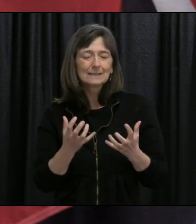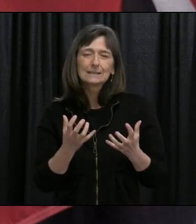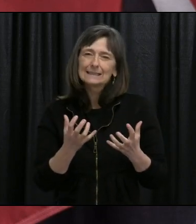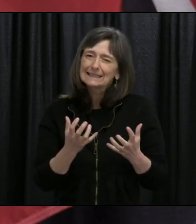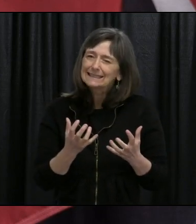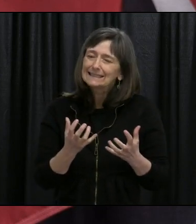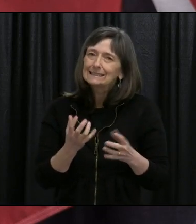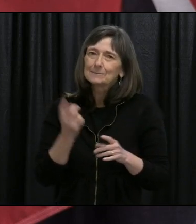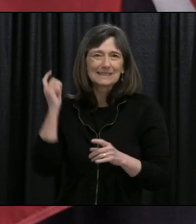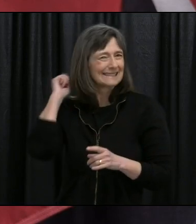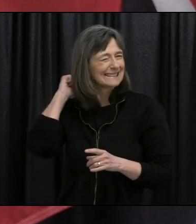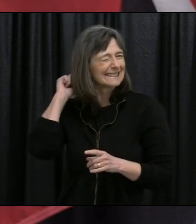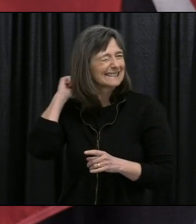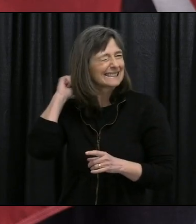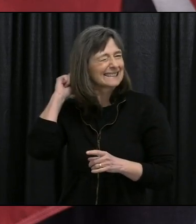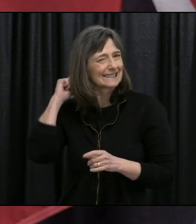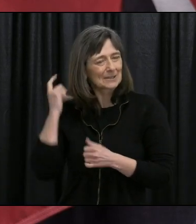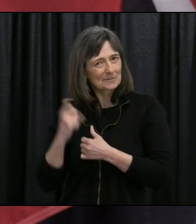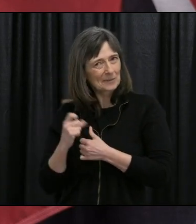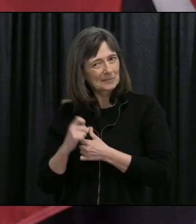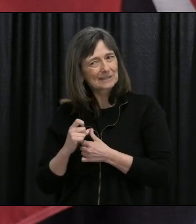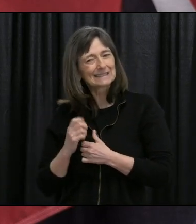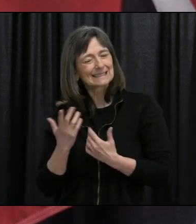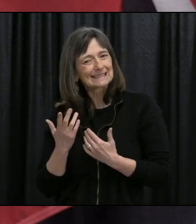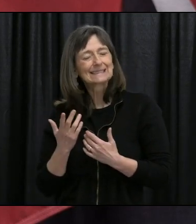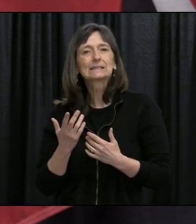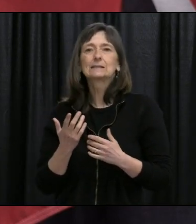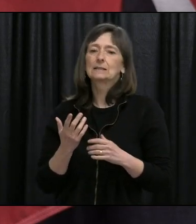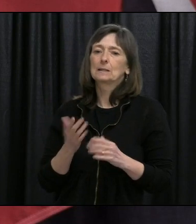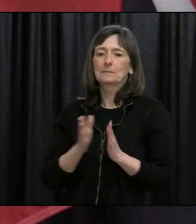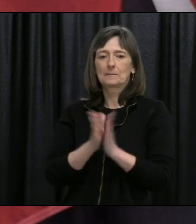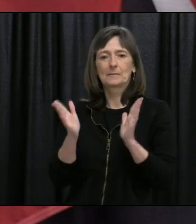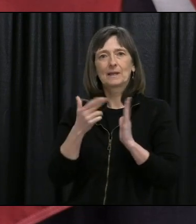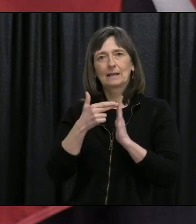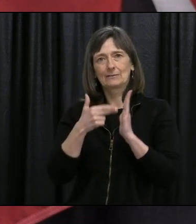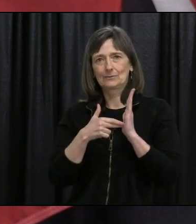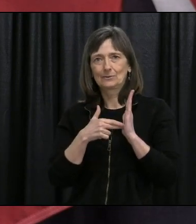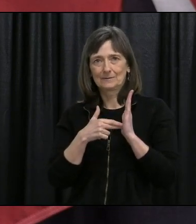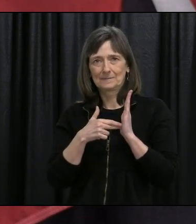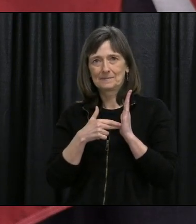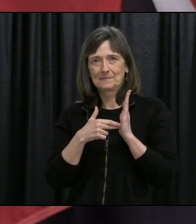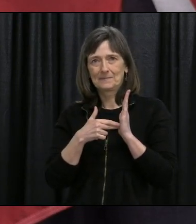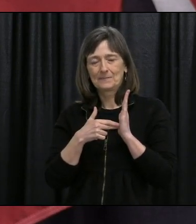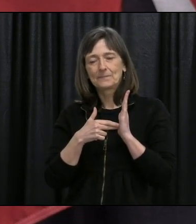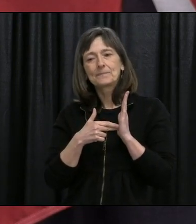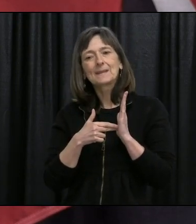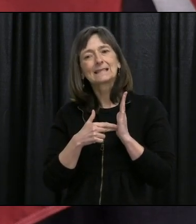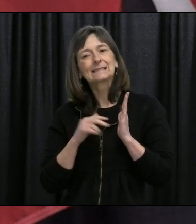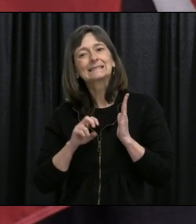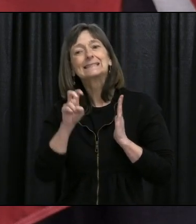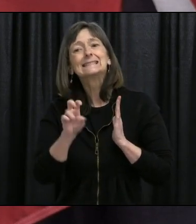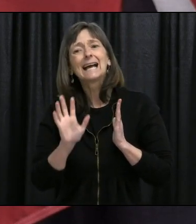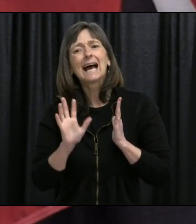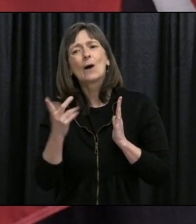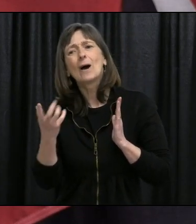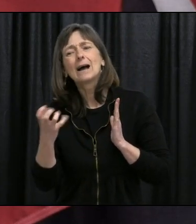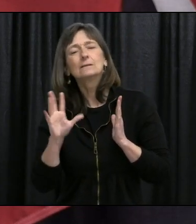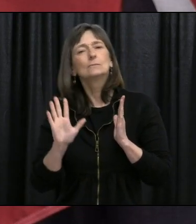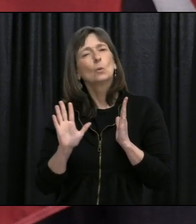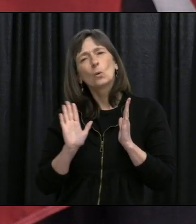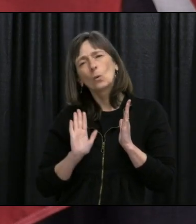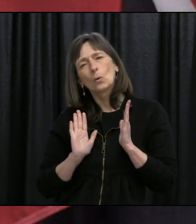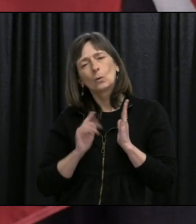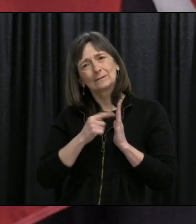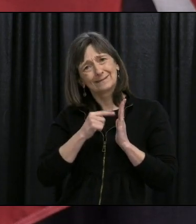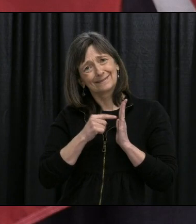keep in the back of your mind to think about the public health measures that are in place before you make any quick decisions. Some might think